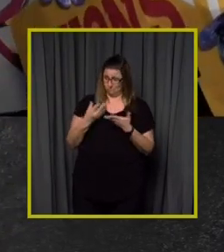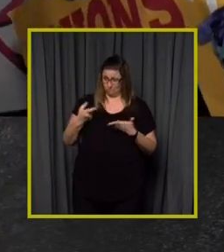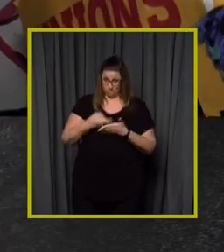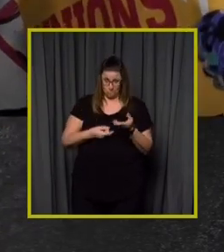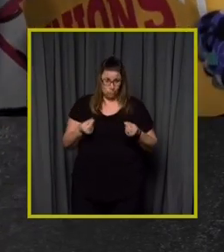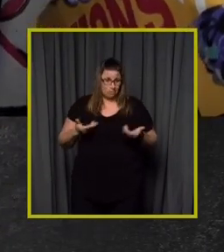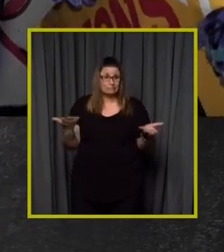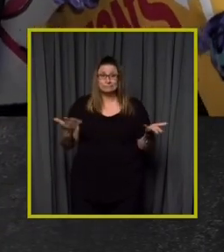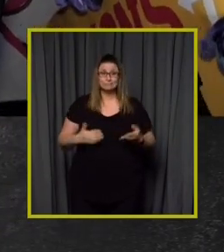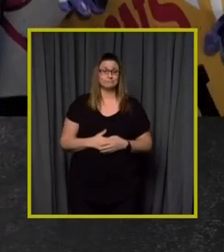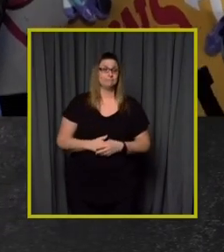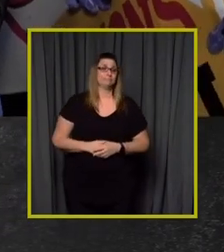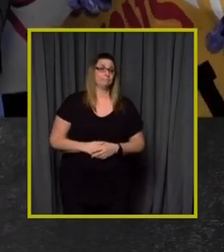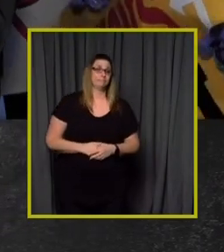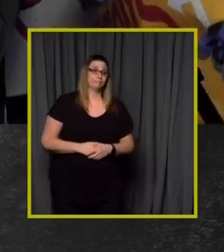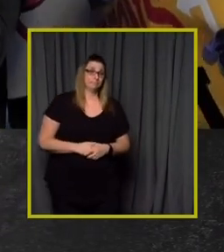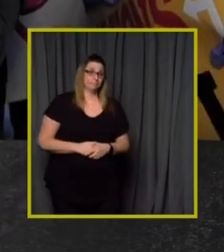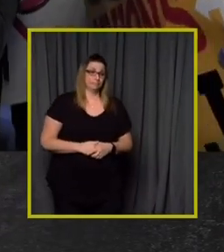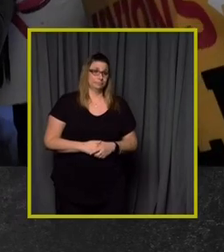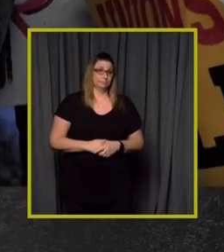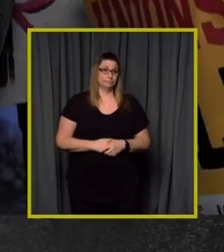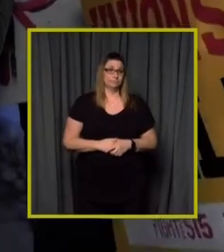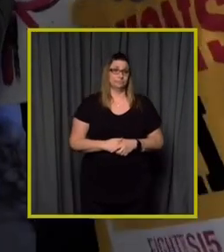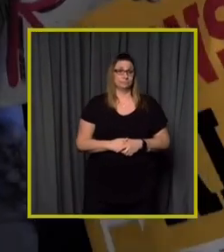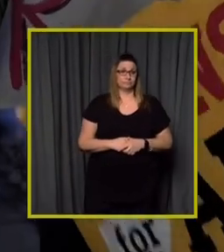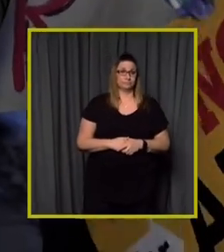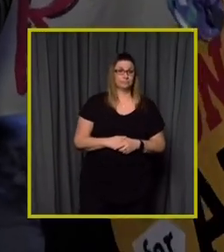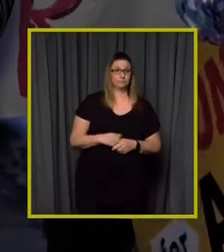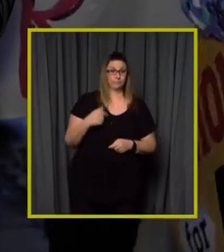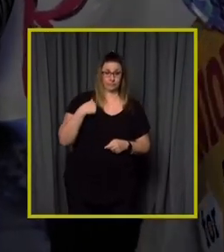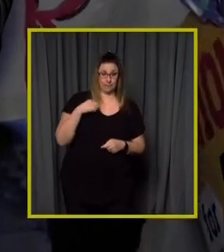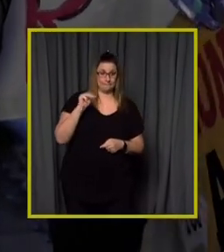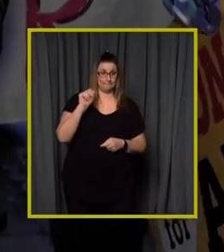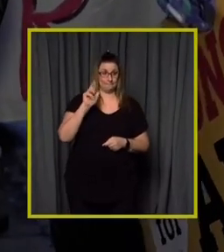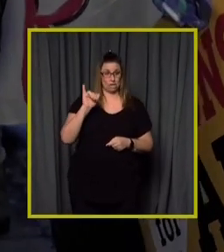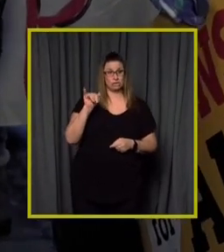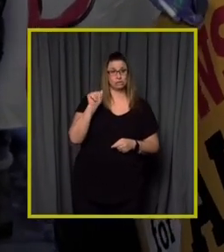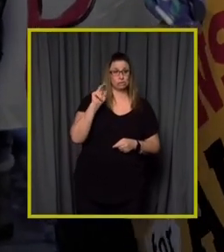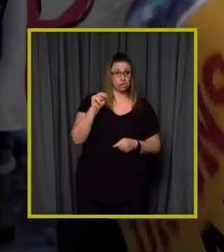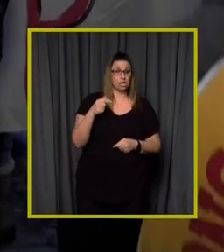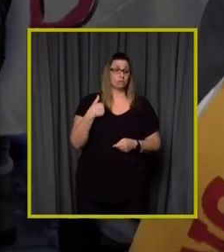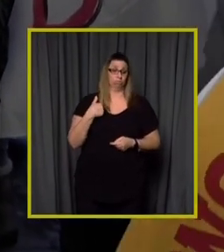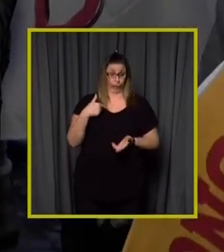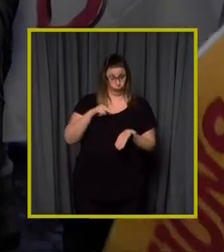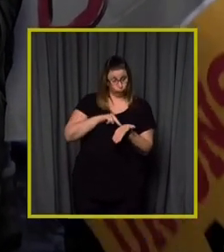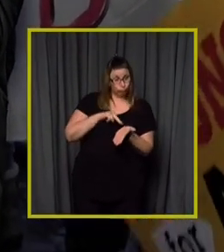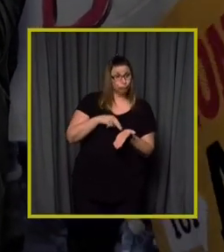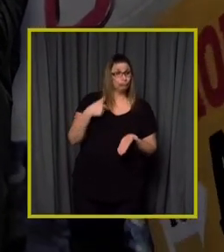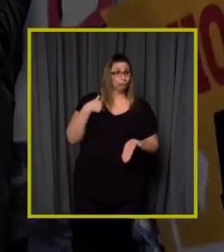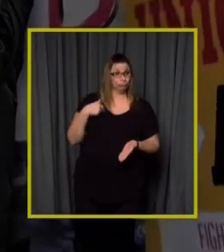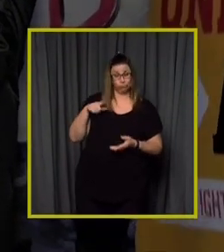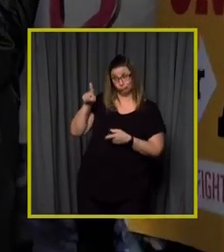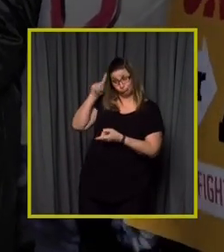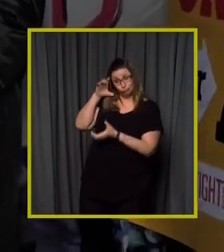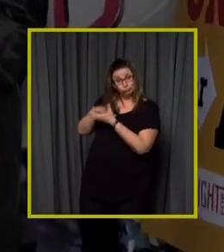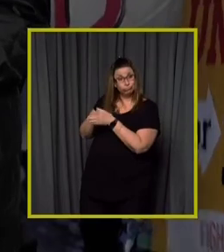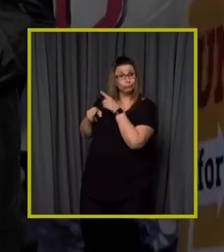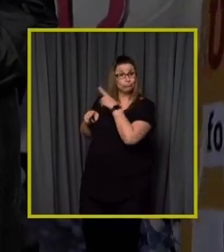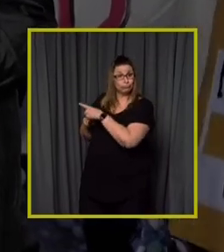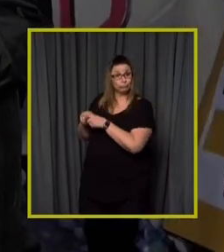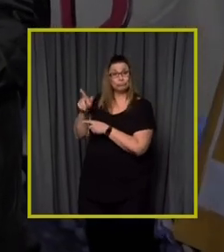proud Kansas farmer's wife. My husband, Mark, is a fourth-generation dryland farmer. We live